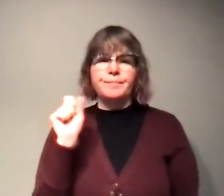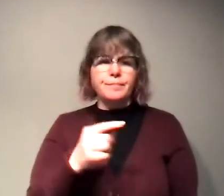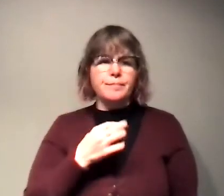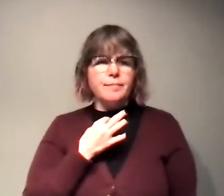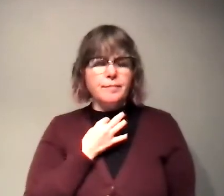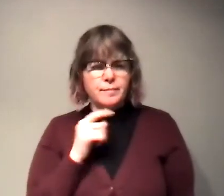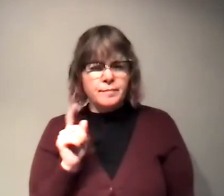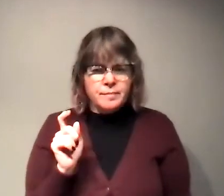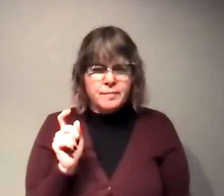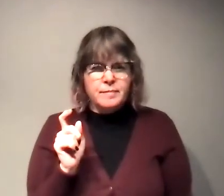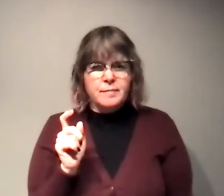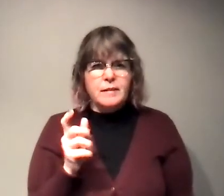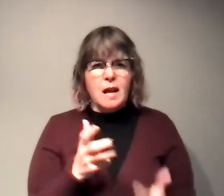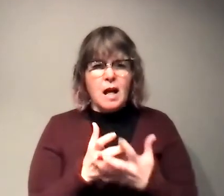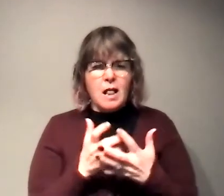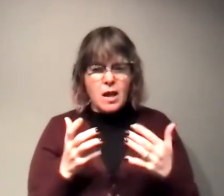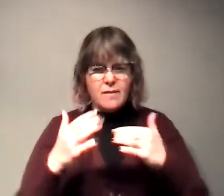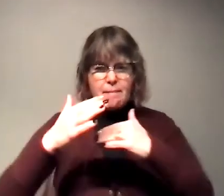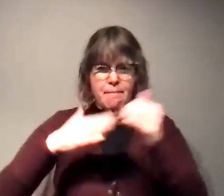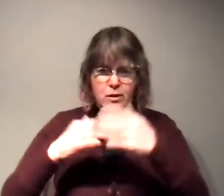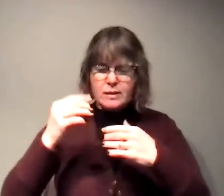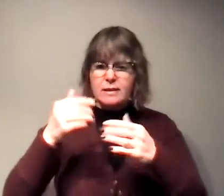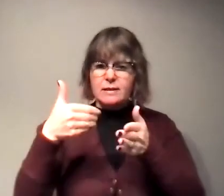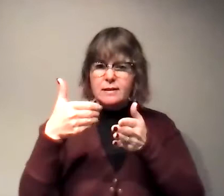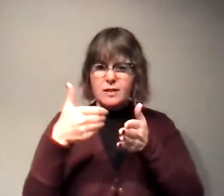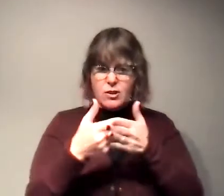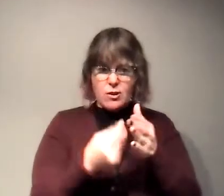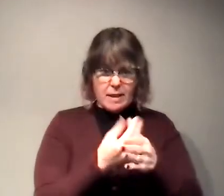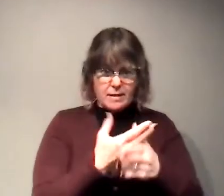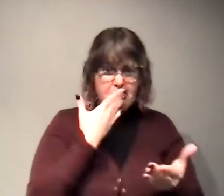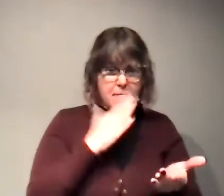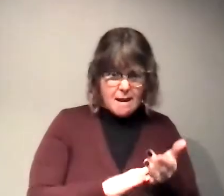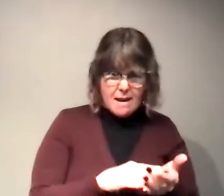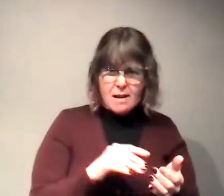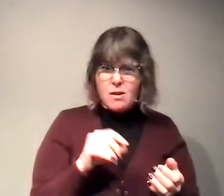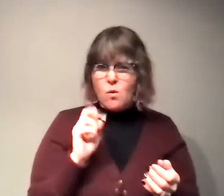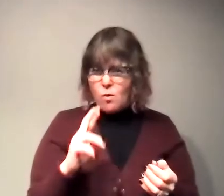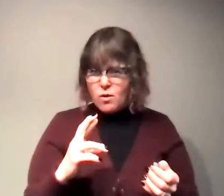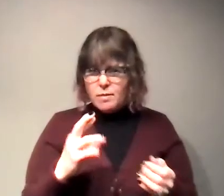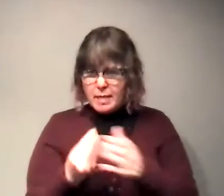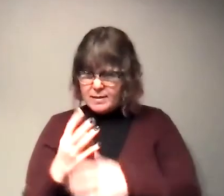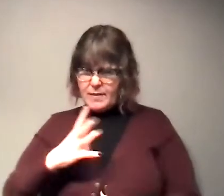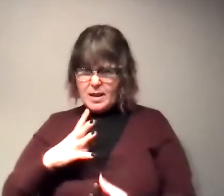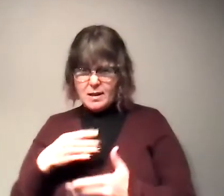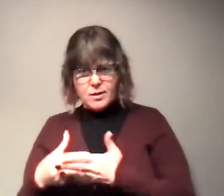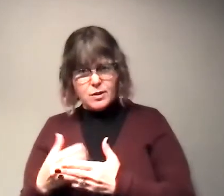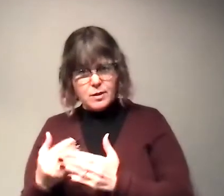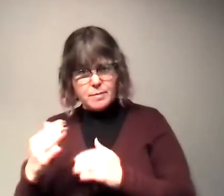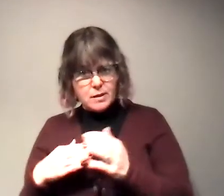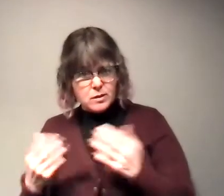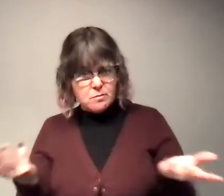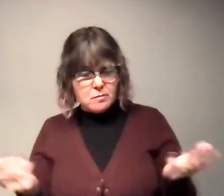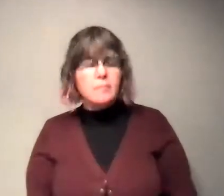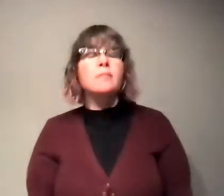bad to have a lot of buildings near plants, or will the plants be fine whether they're near buildings or not? Well, that's a